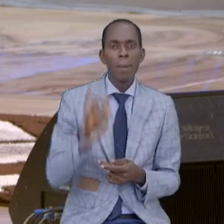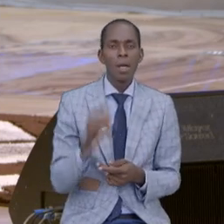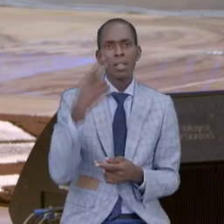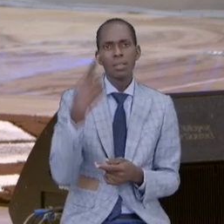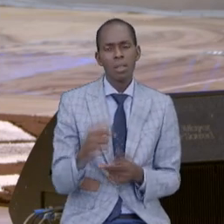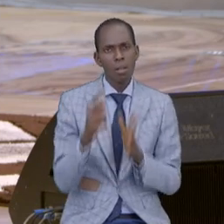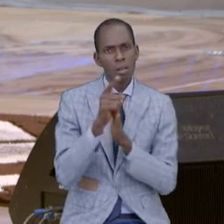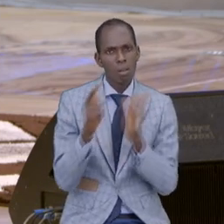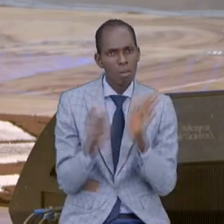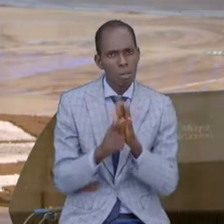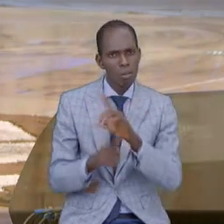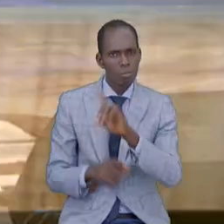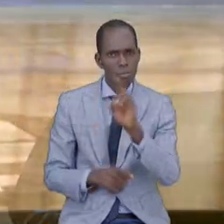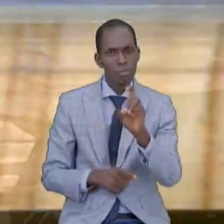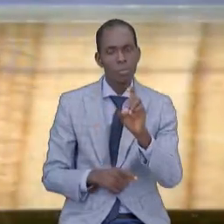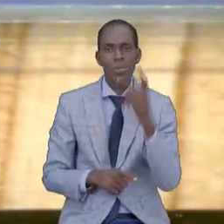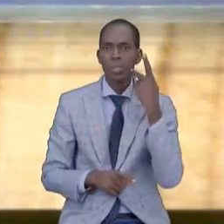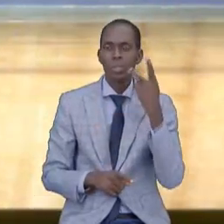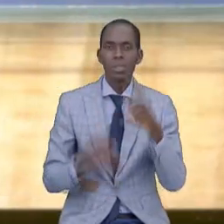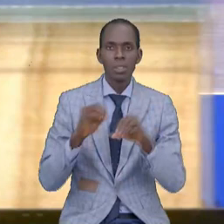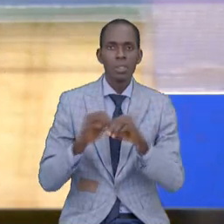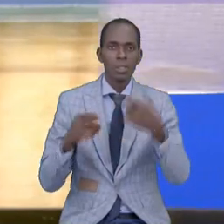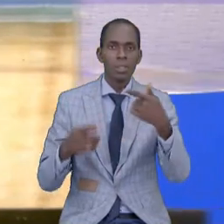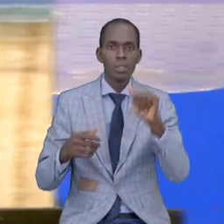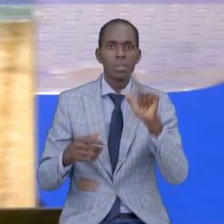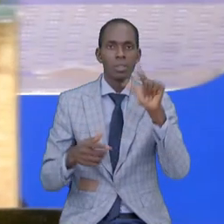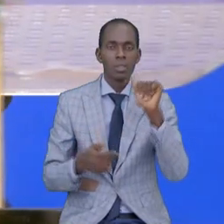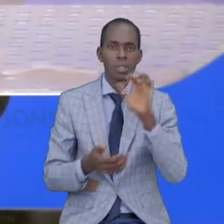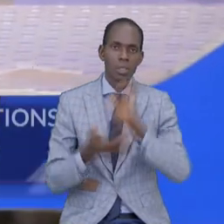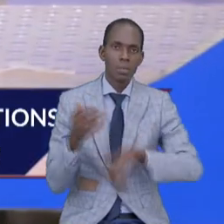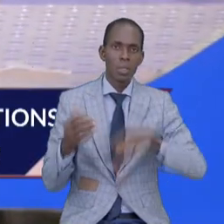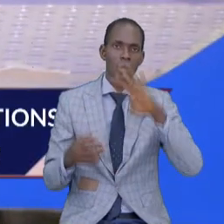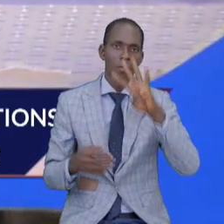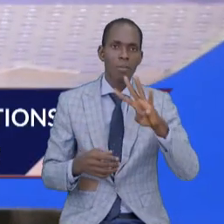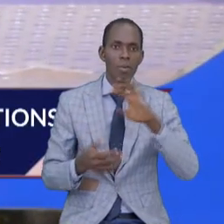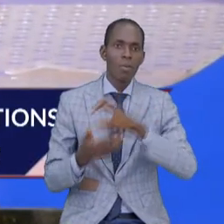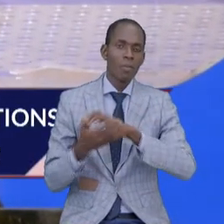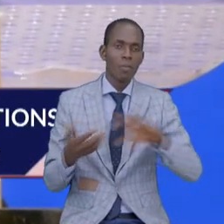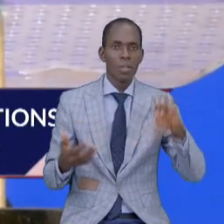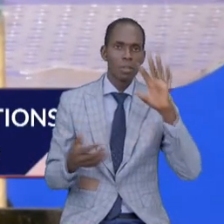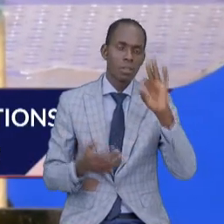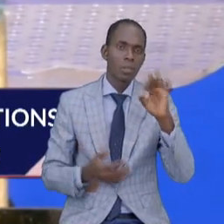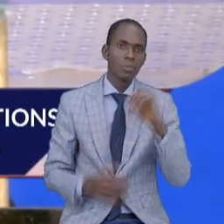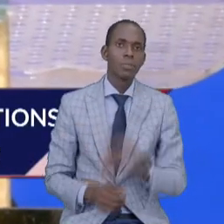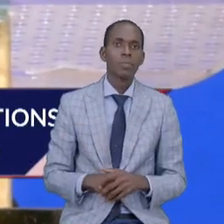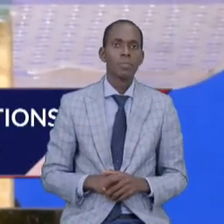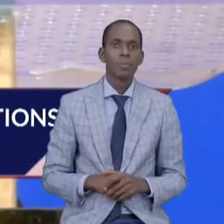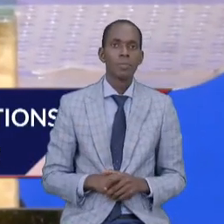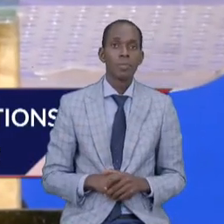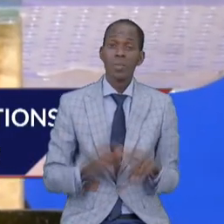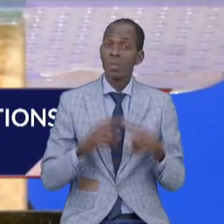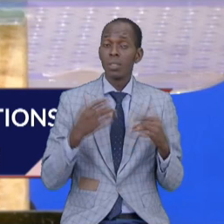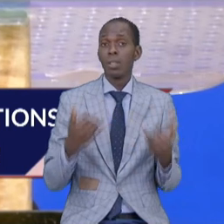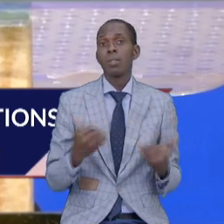law? Look at chapter 4, Galatians chapter 4. We're reading from verse 9. But